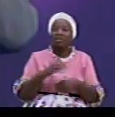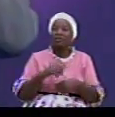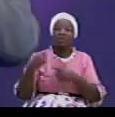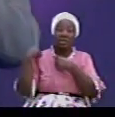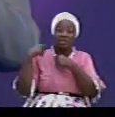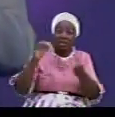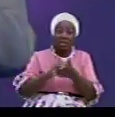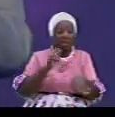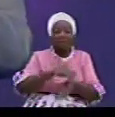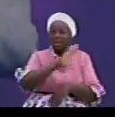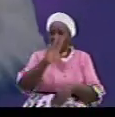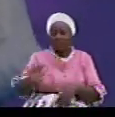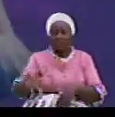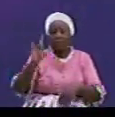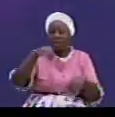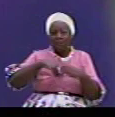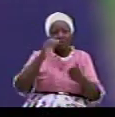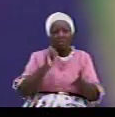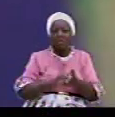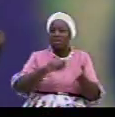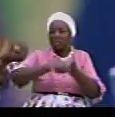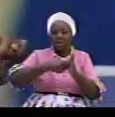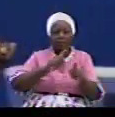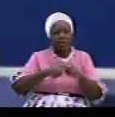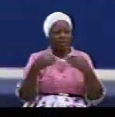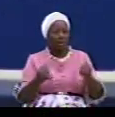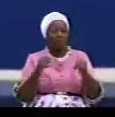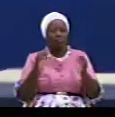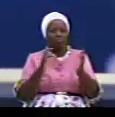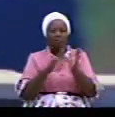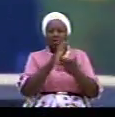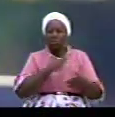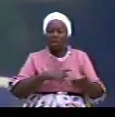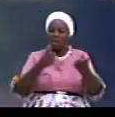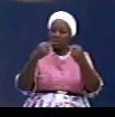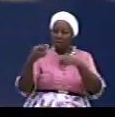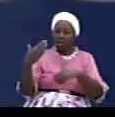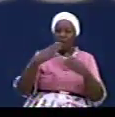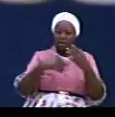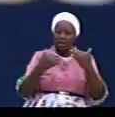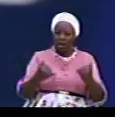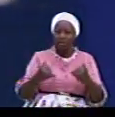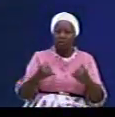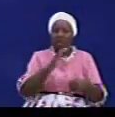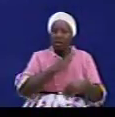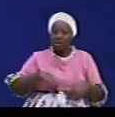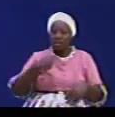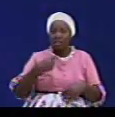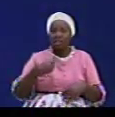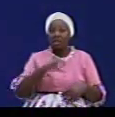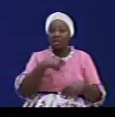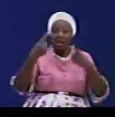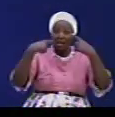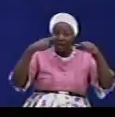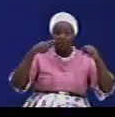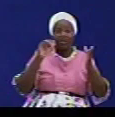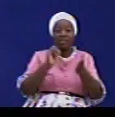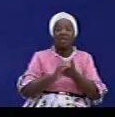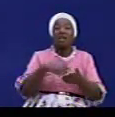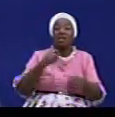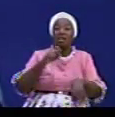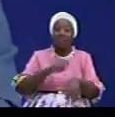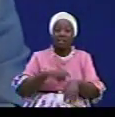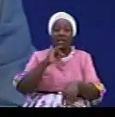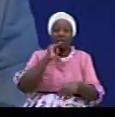now Christ came and Christ announced and he said, the time is fulfilled.